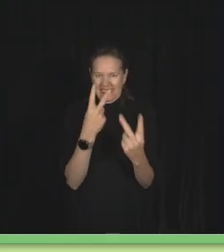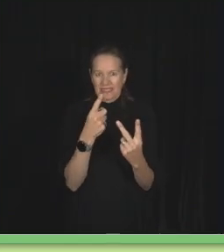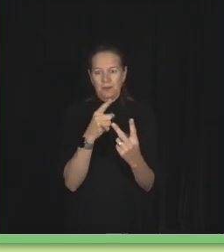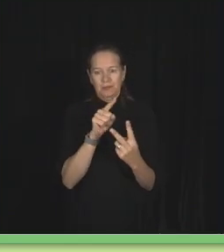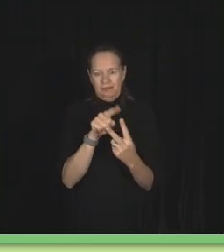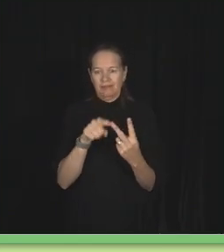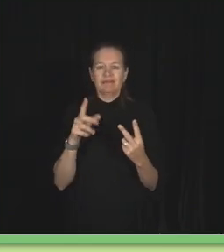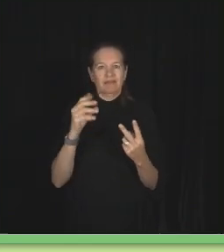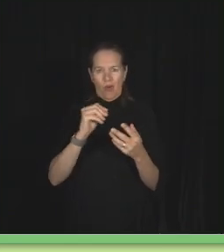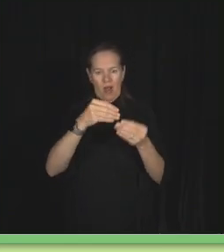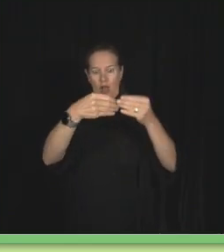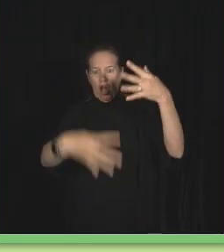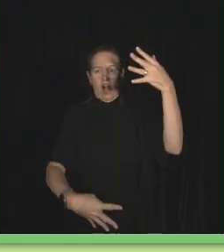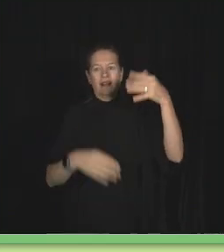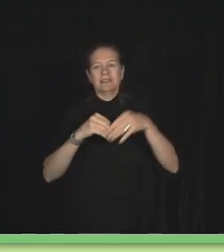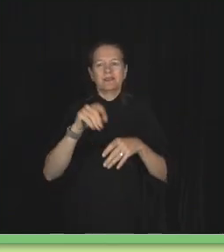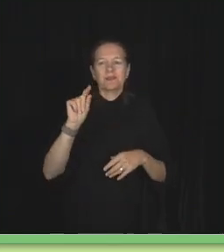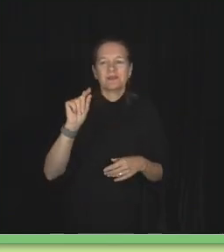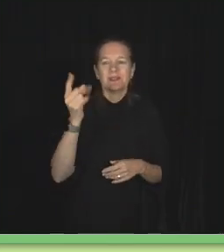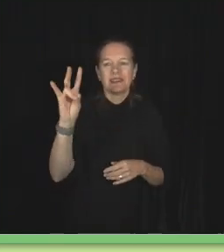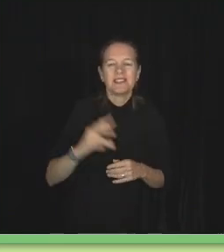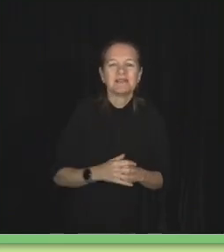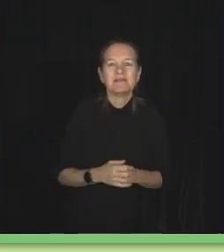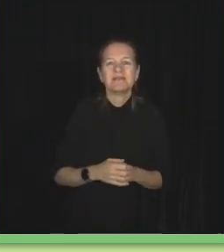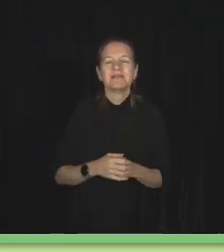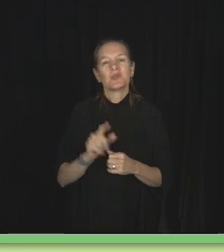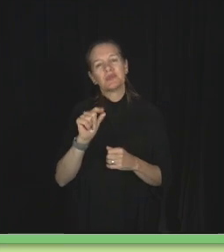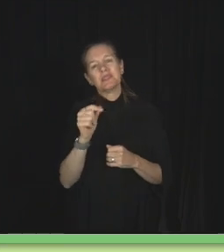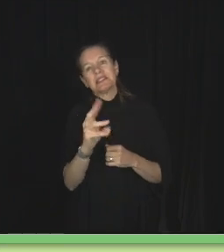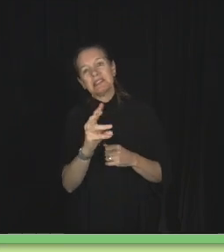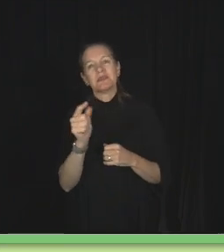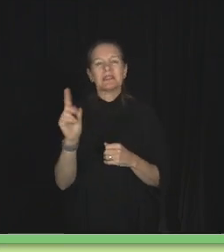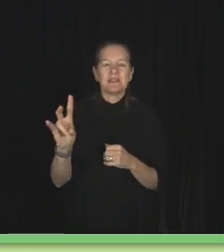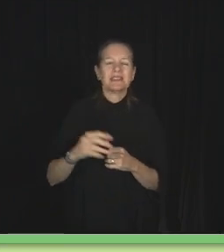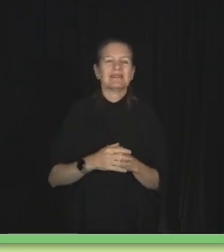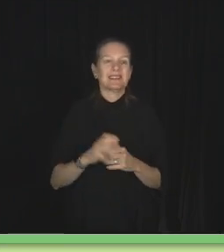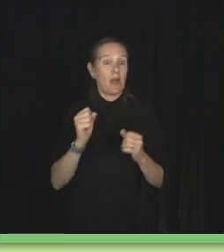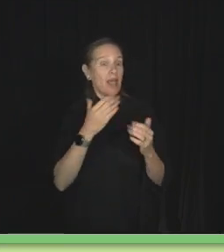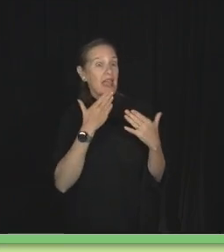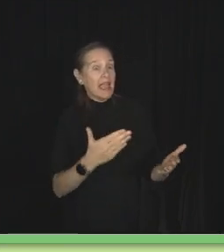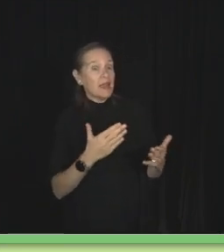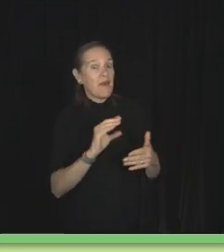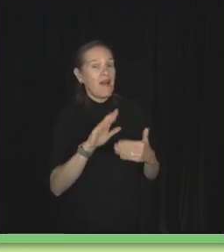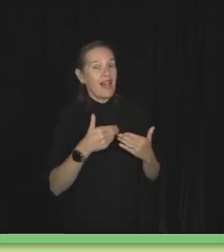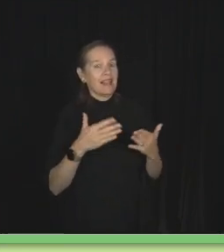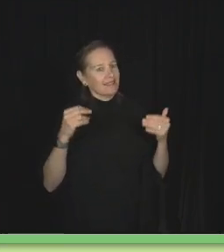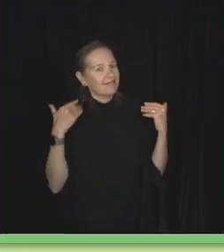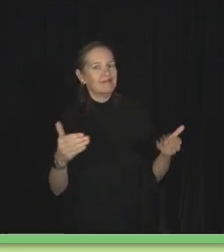2027. Awesome. Let's thank you all, and let's continue the show. So thanks.